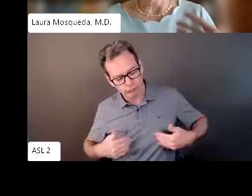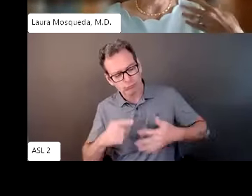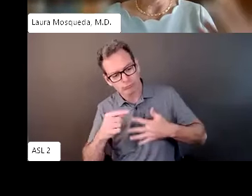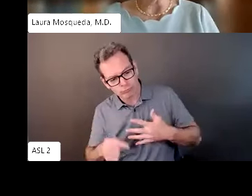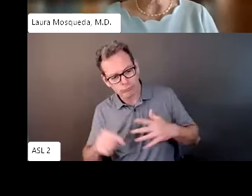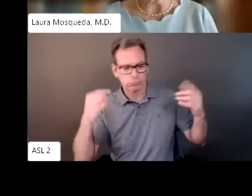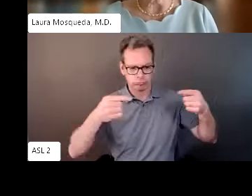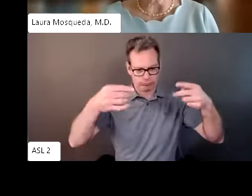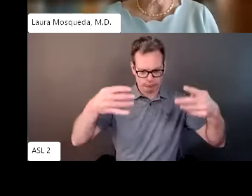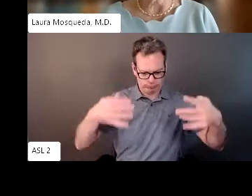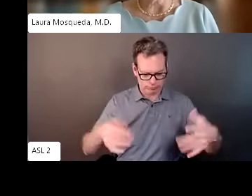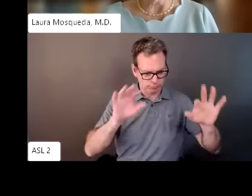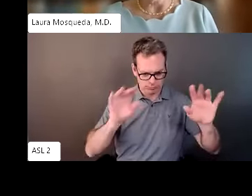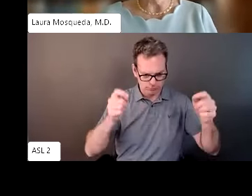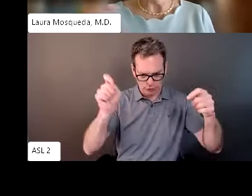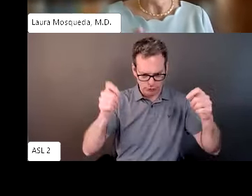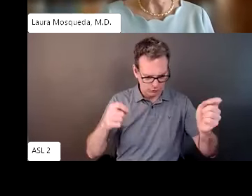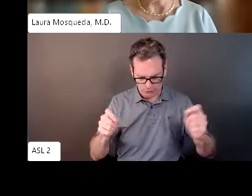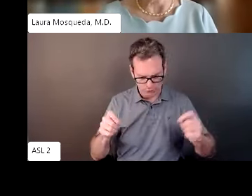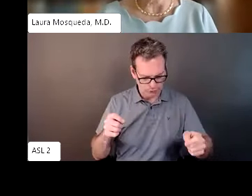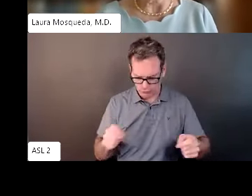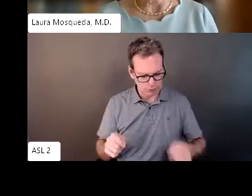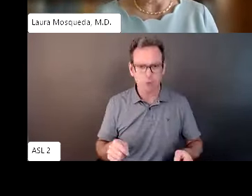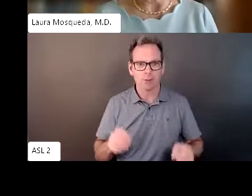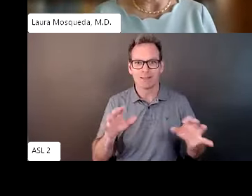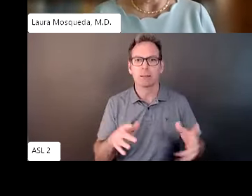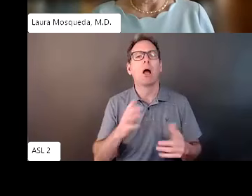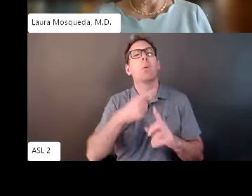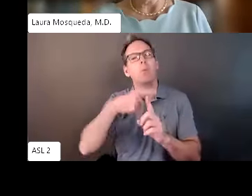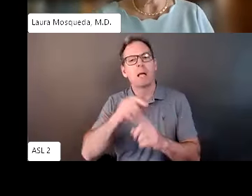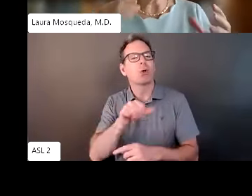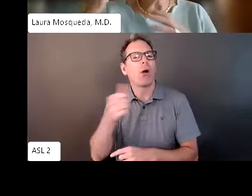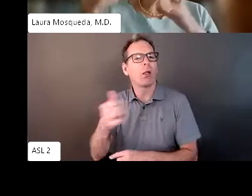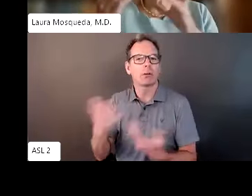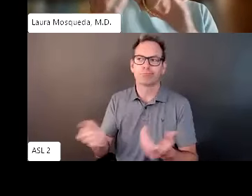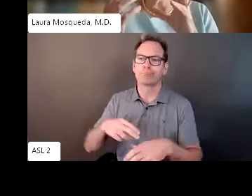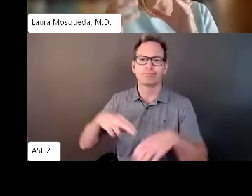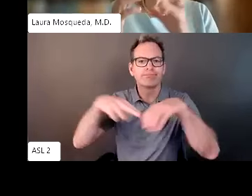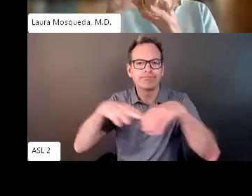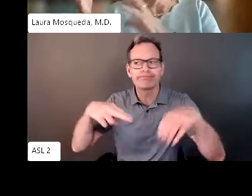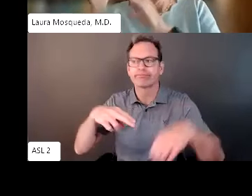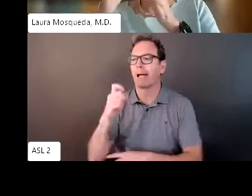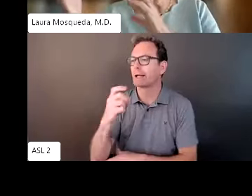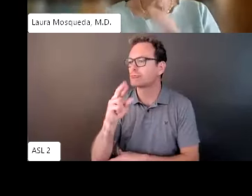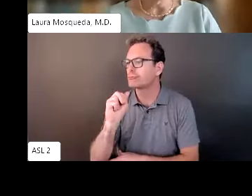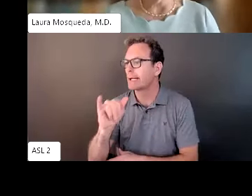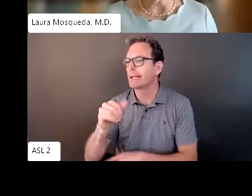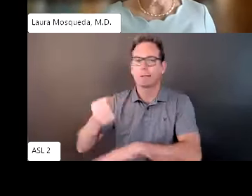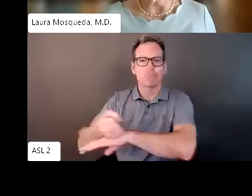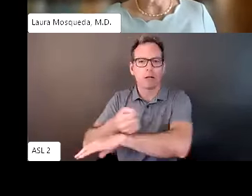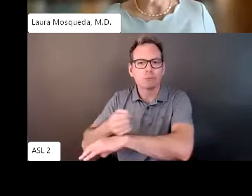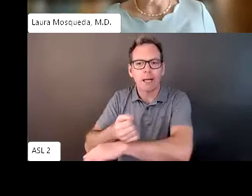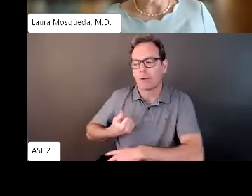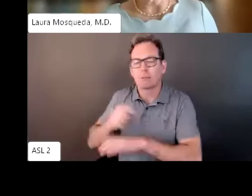and radiographs, et cetera, which I won't be talking about today. But I just want to make you aware that we can look